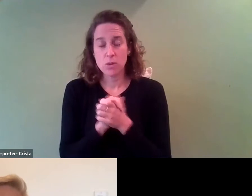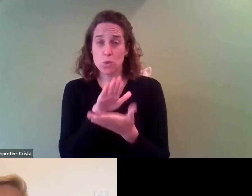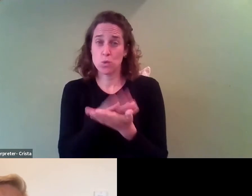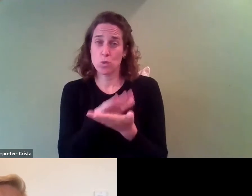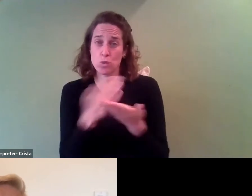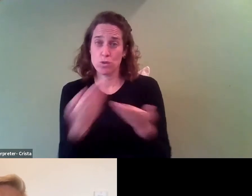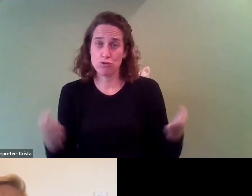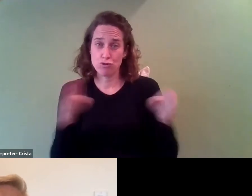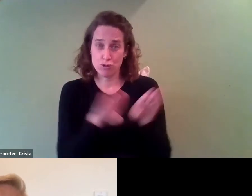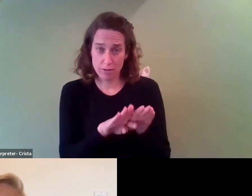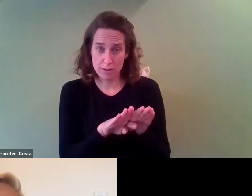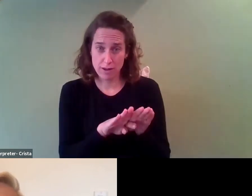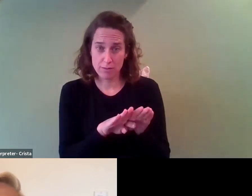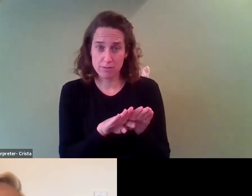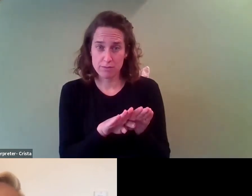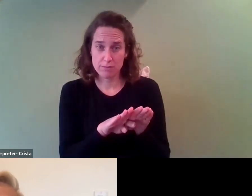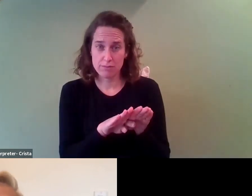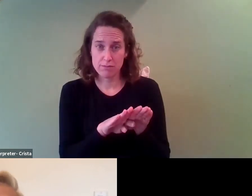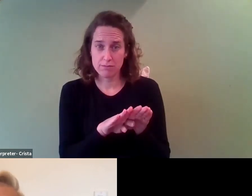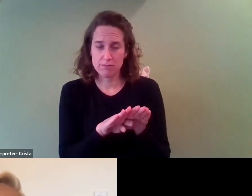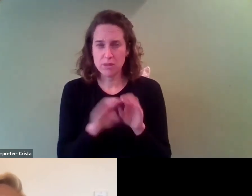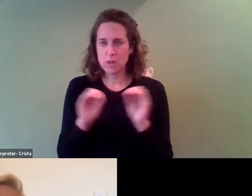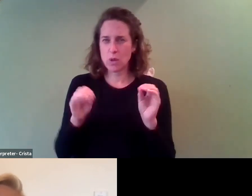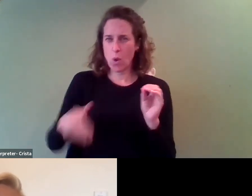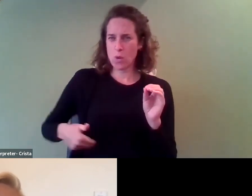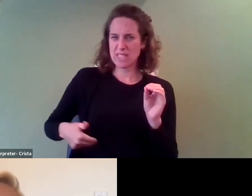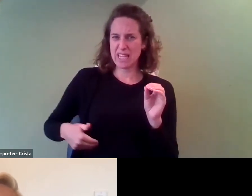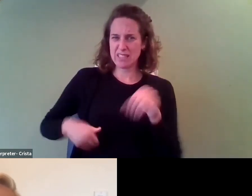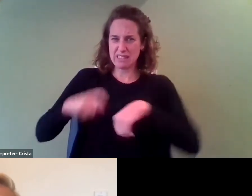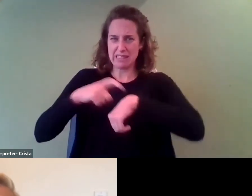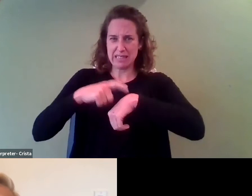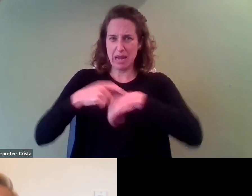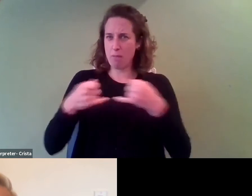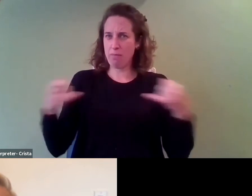down, there was no sense of how long it would last.